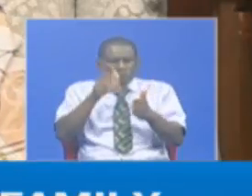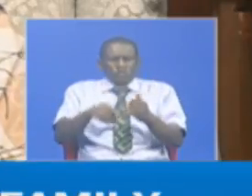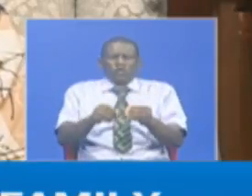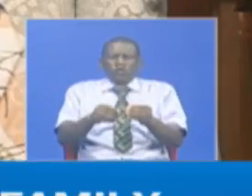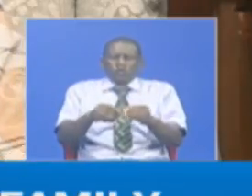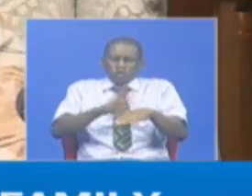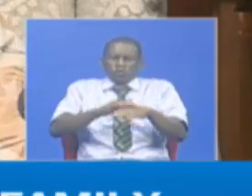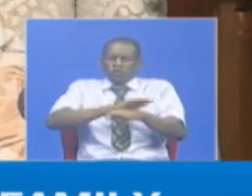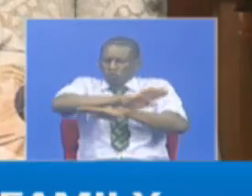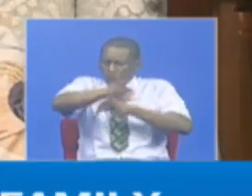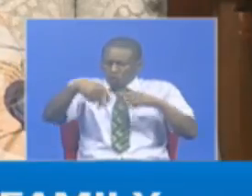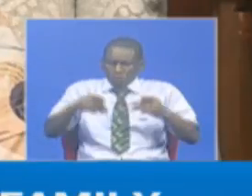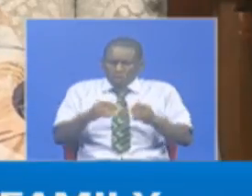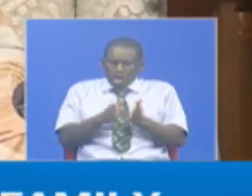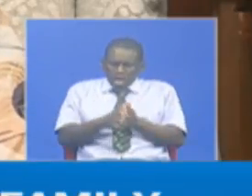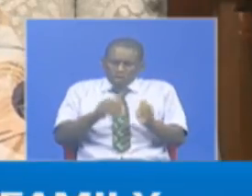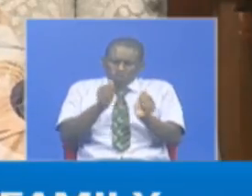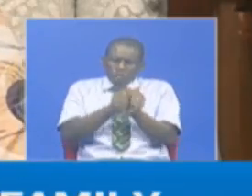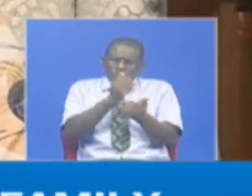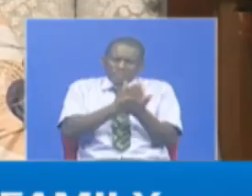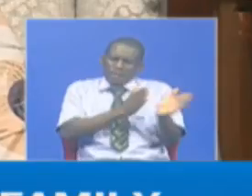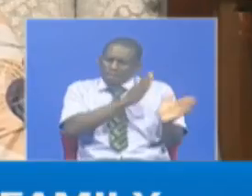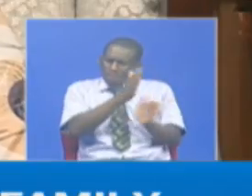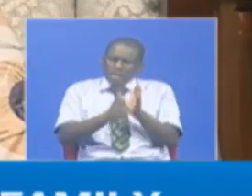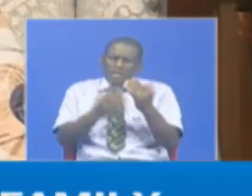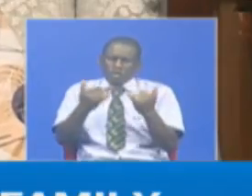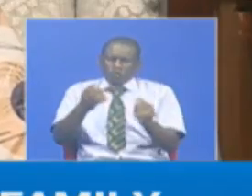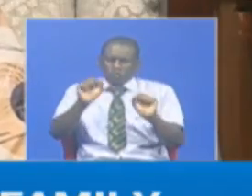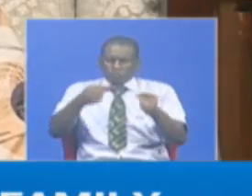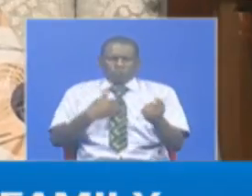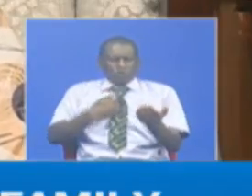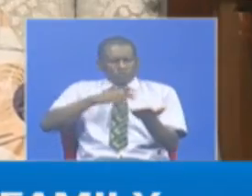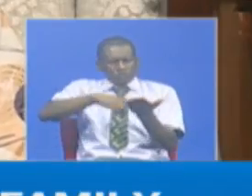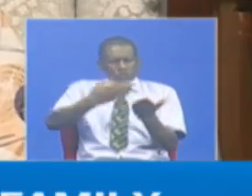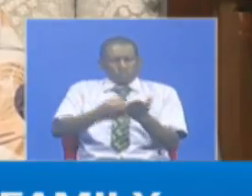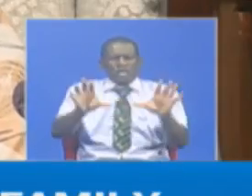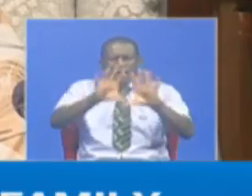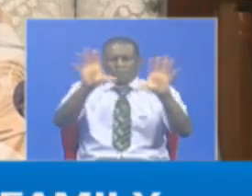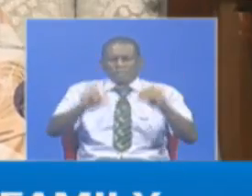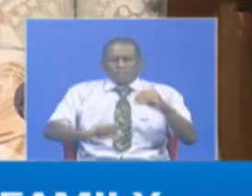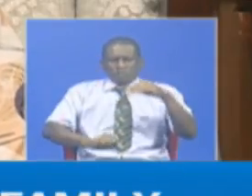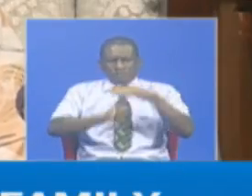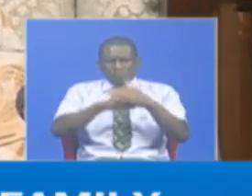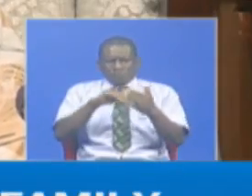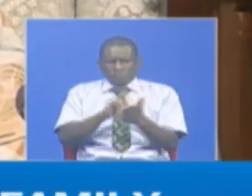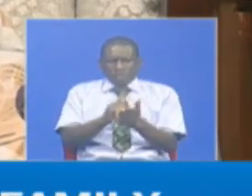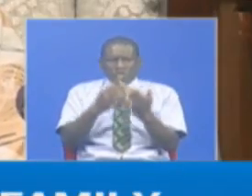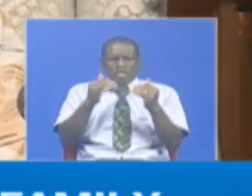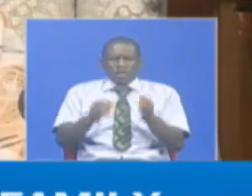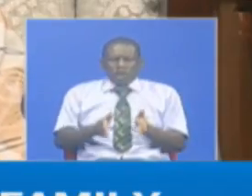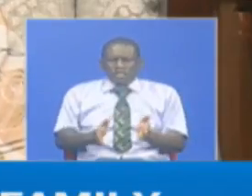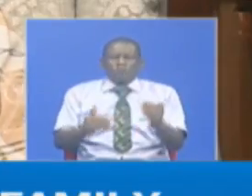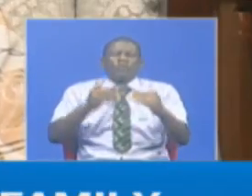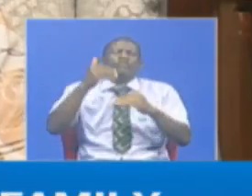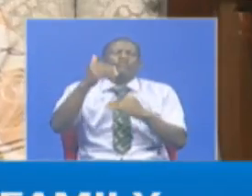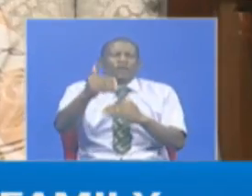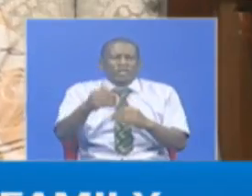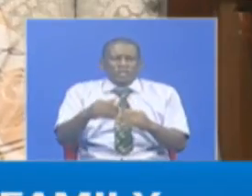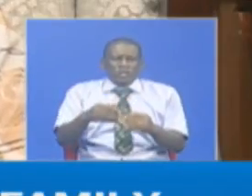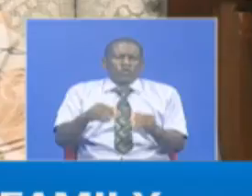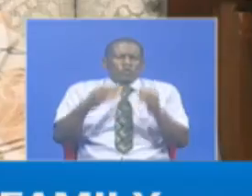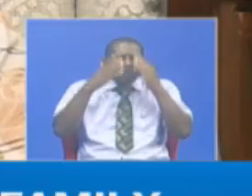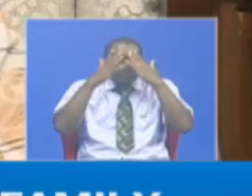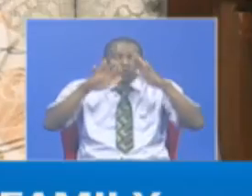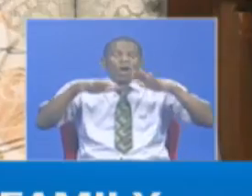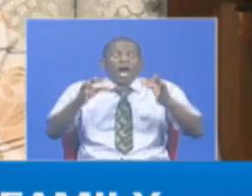in line with some planning so that you can have resources and a budget to support that. So moving forward, because we don't know how